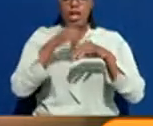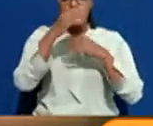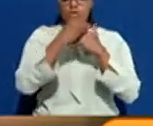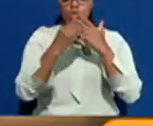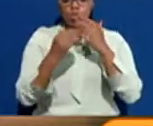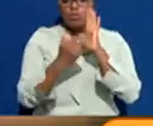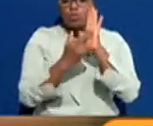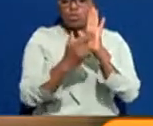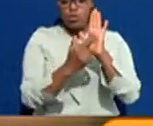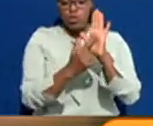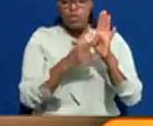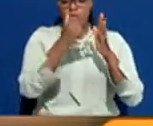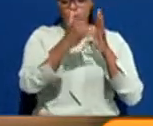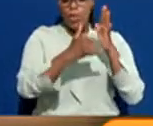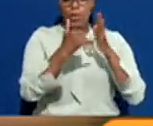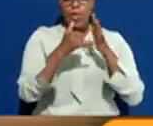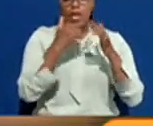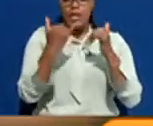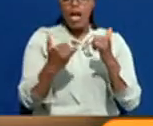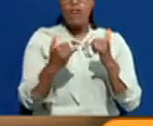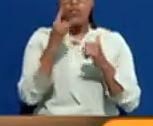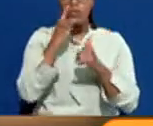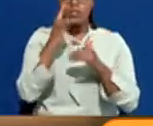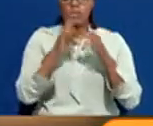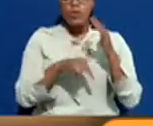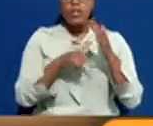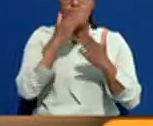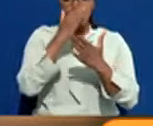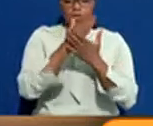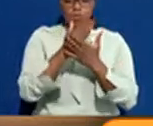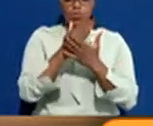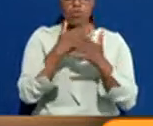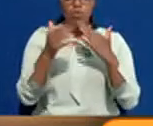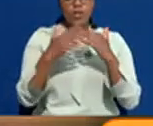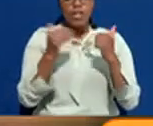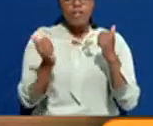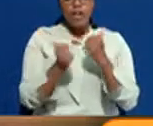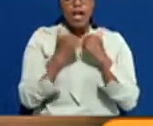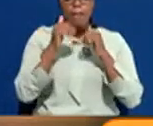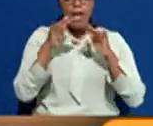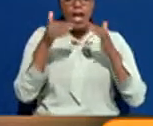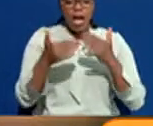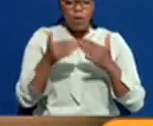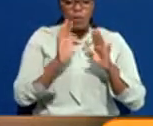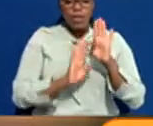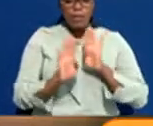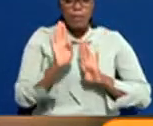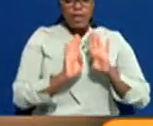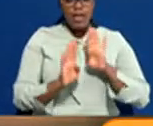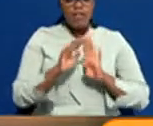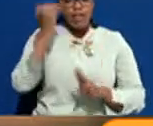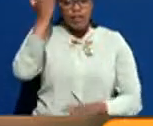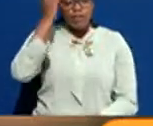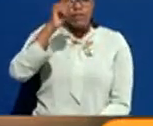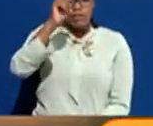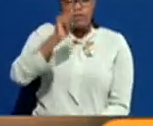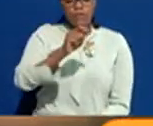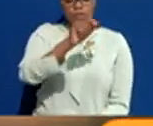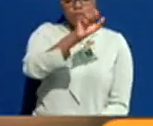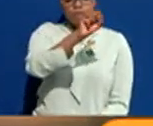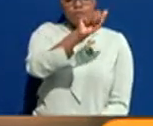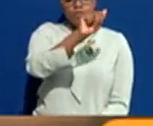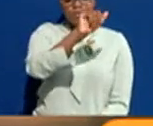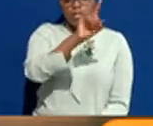the recordings of what now turns out to be the true account of the conduct of Justice Said